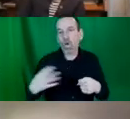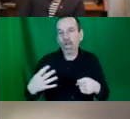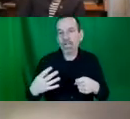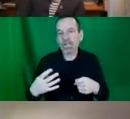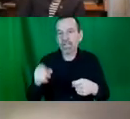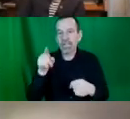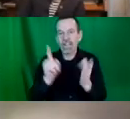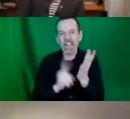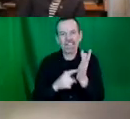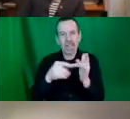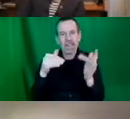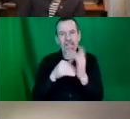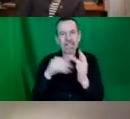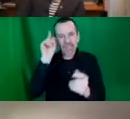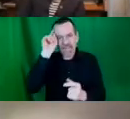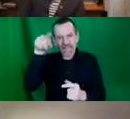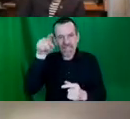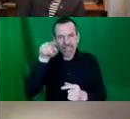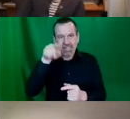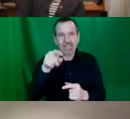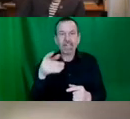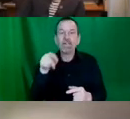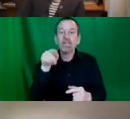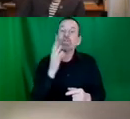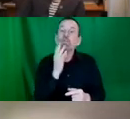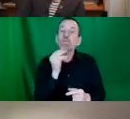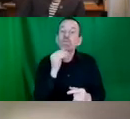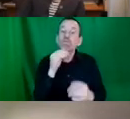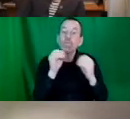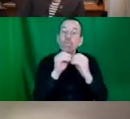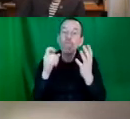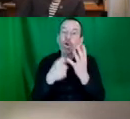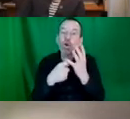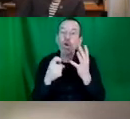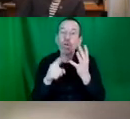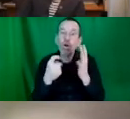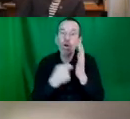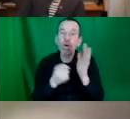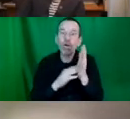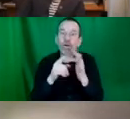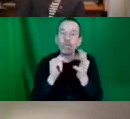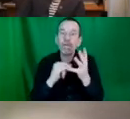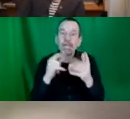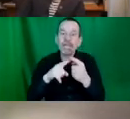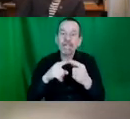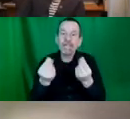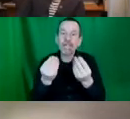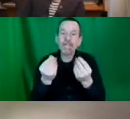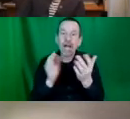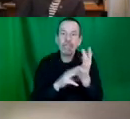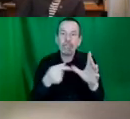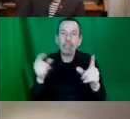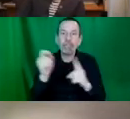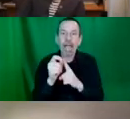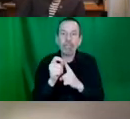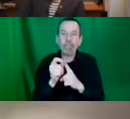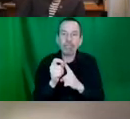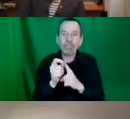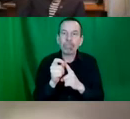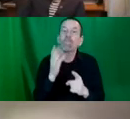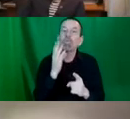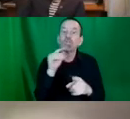of an actual object, a Burmese textile map currently in the BL's collection, which is in need of washing, but has concerns regarding its friable